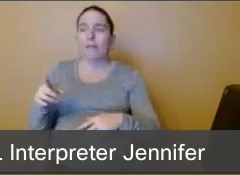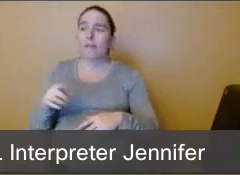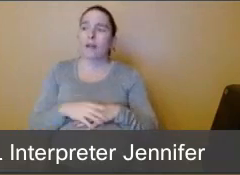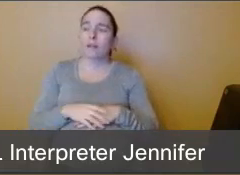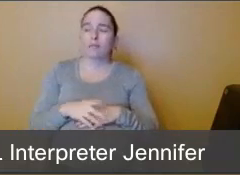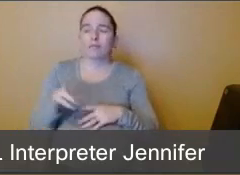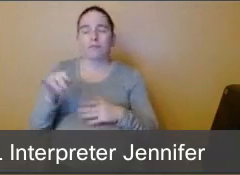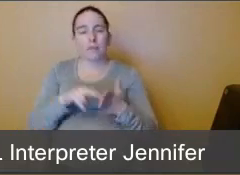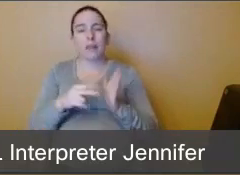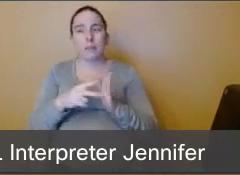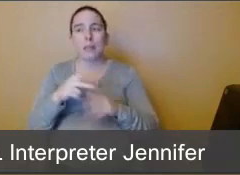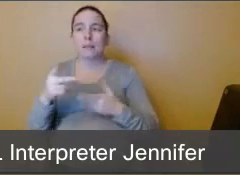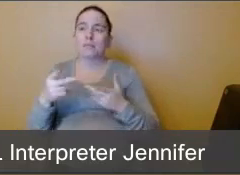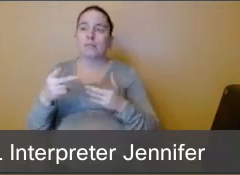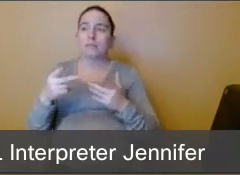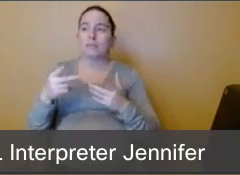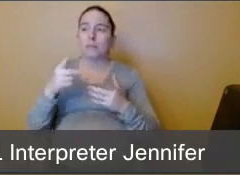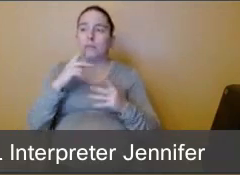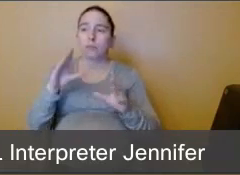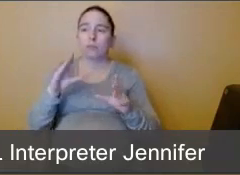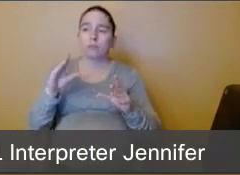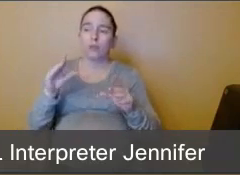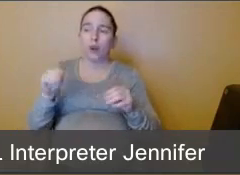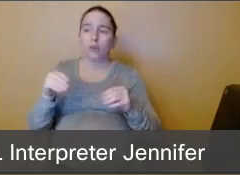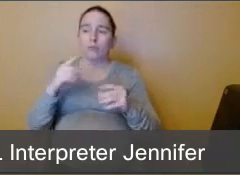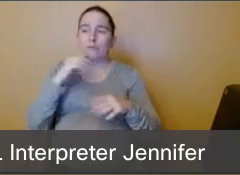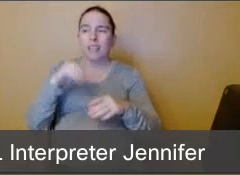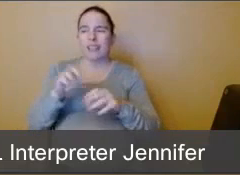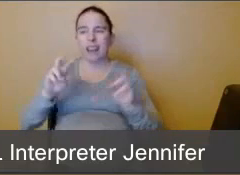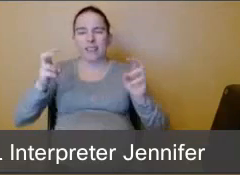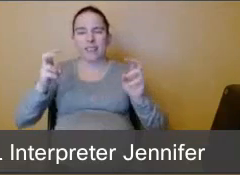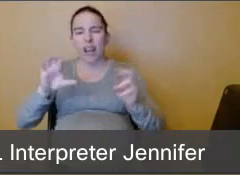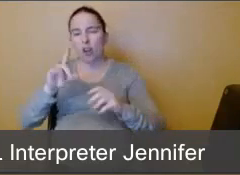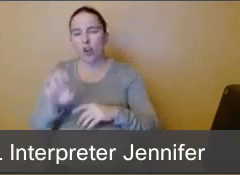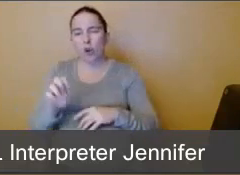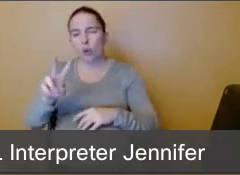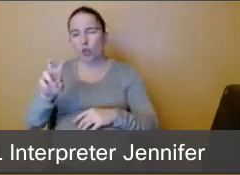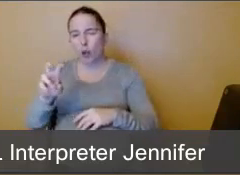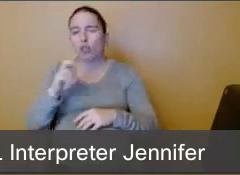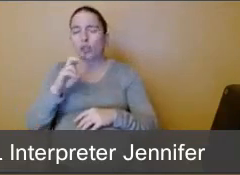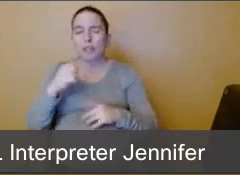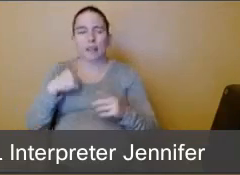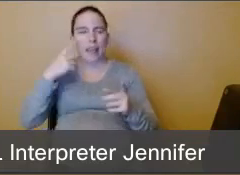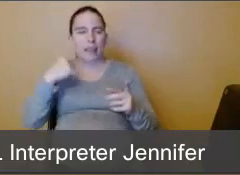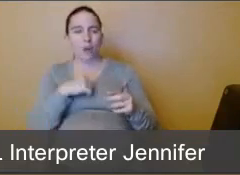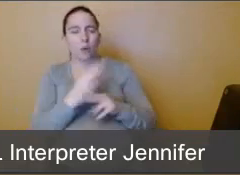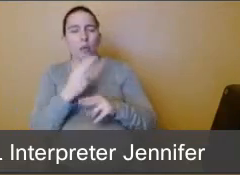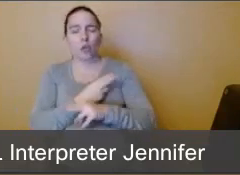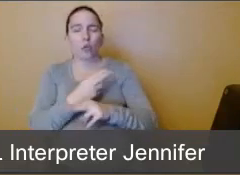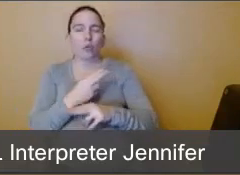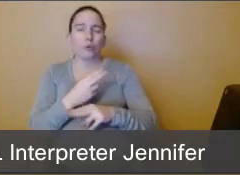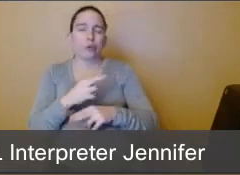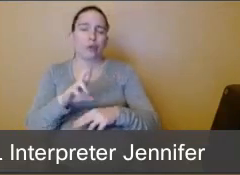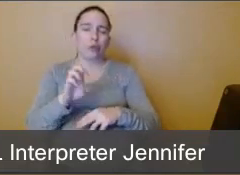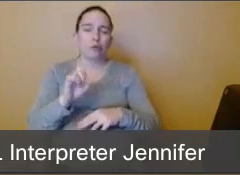the provider CFR as Title Code 200 series. I think the operative title that we use is residence worker,